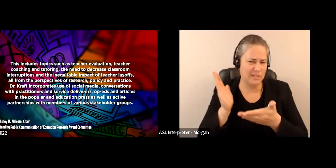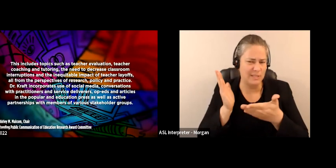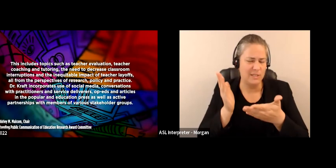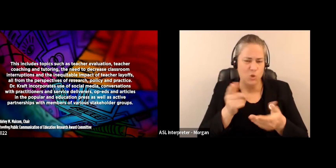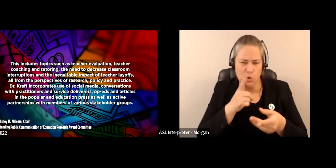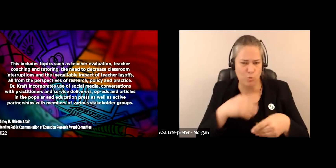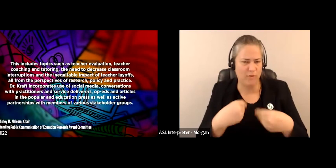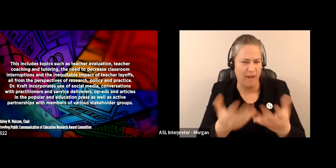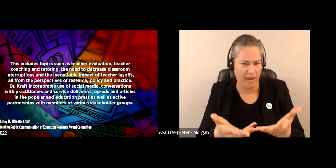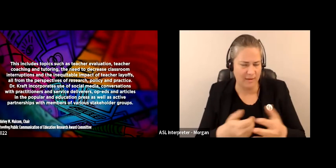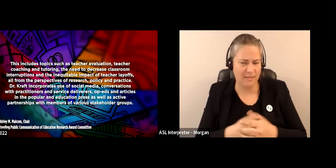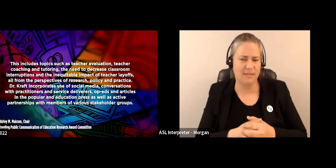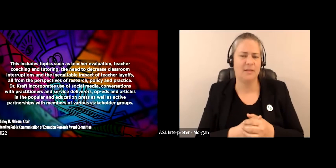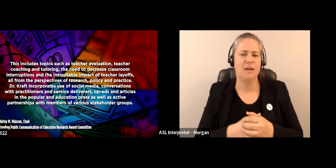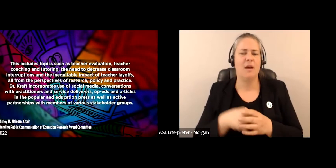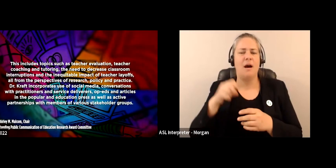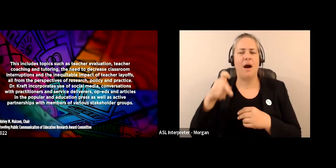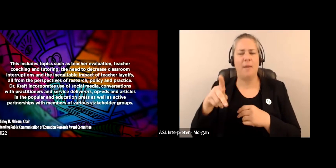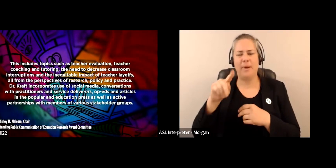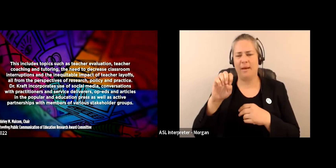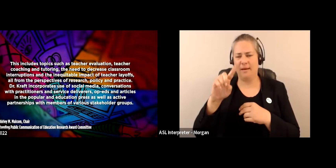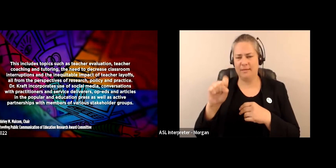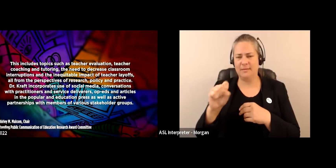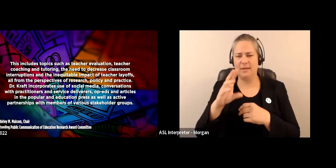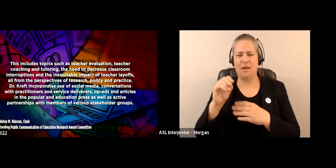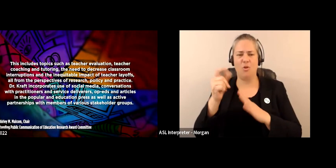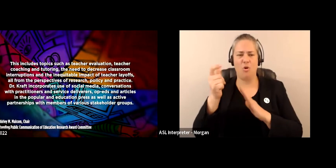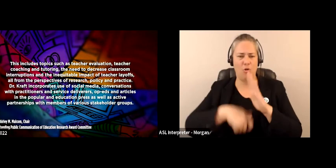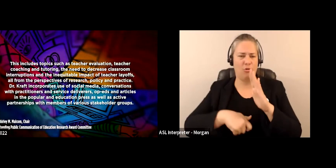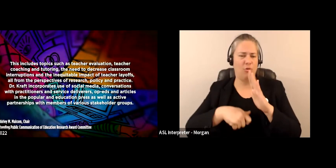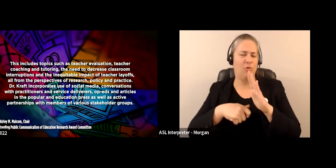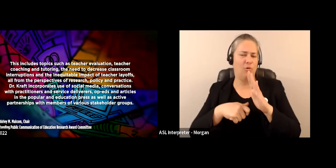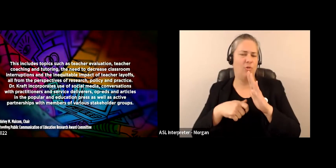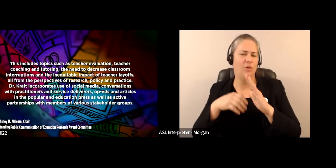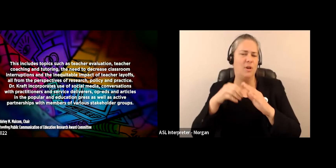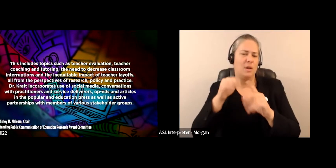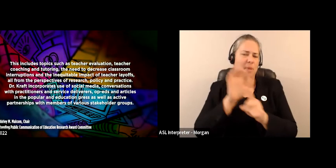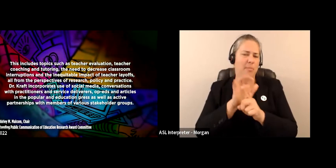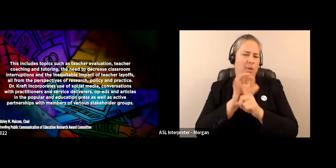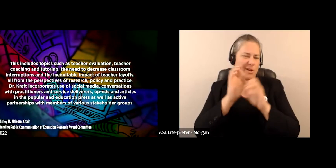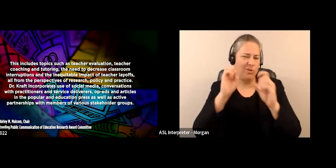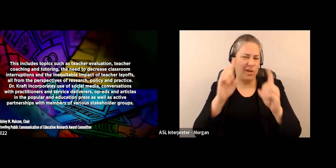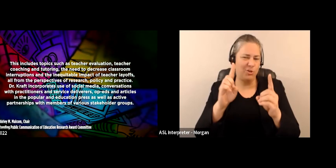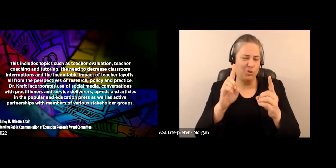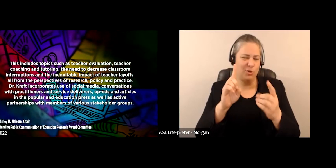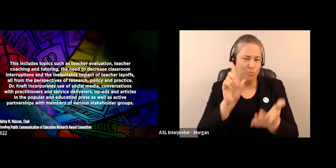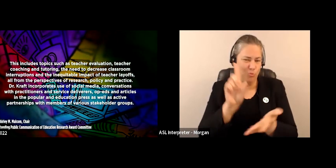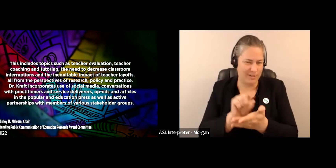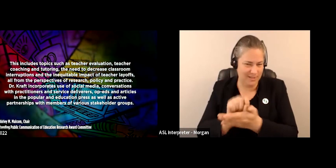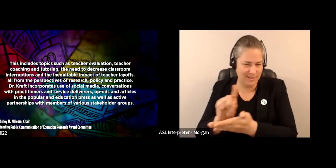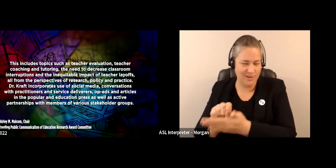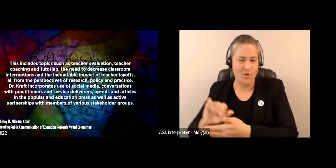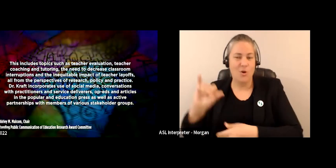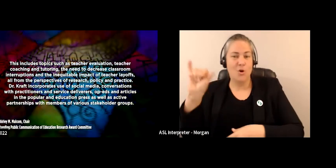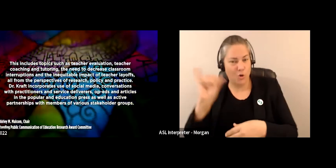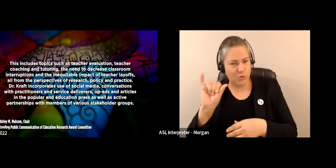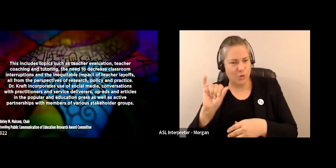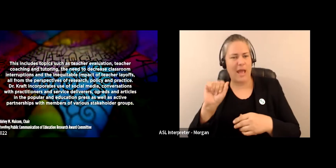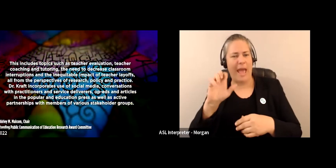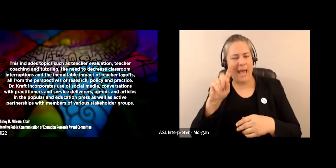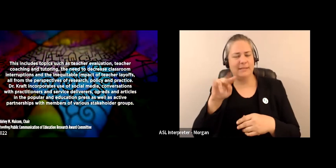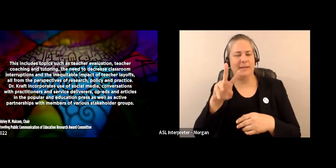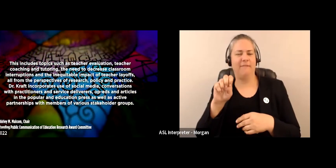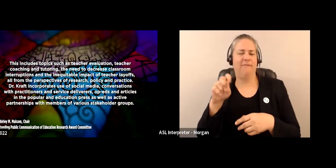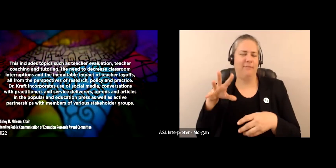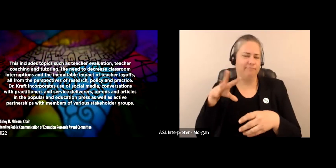deliverers, op-eds and articles in the popular and education press, as well as active